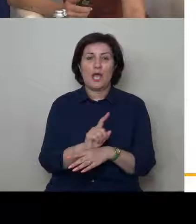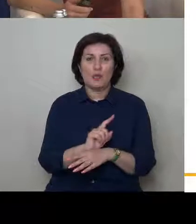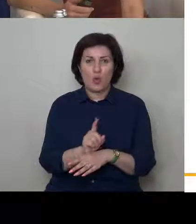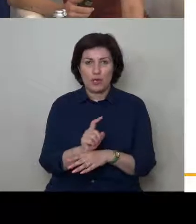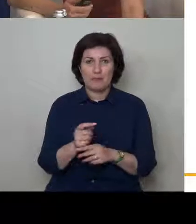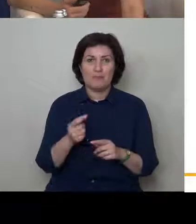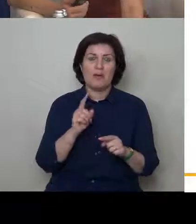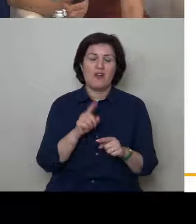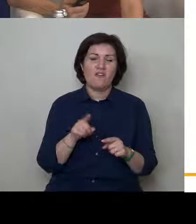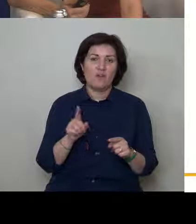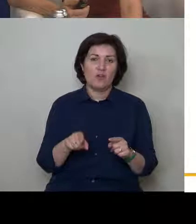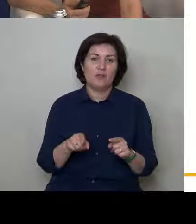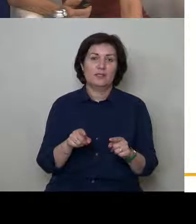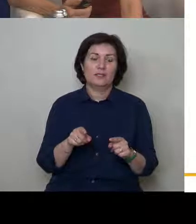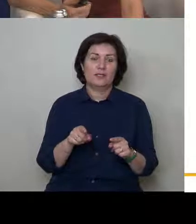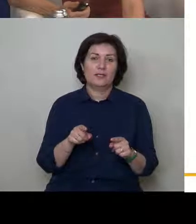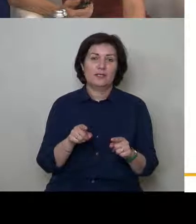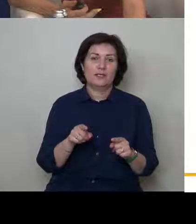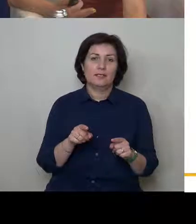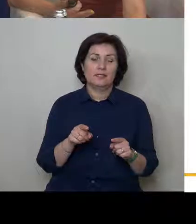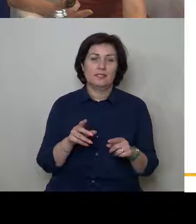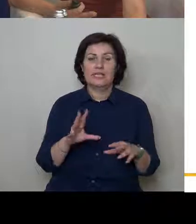Well, we now have this provision,